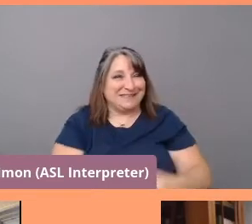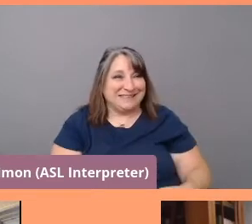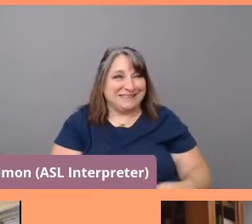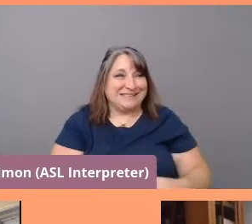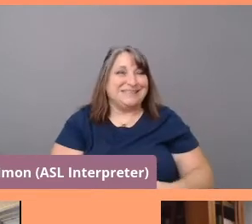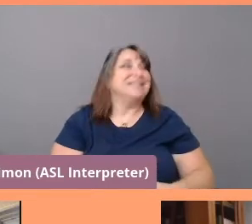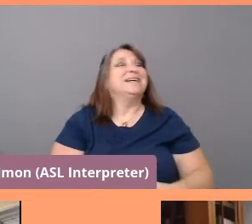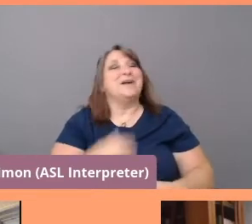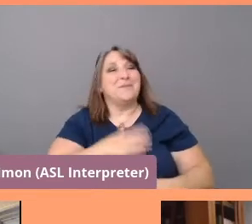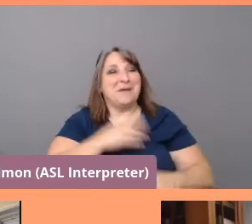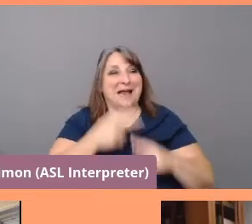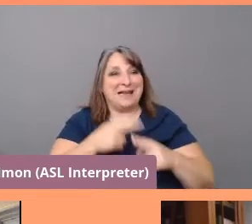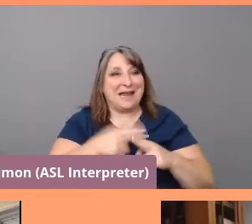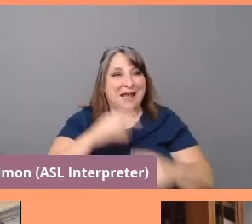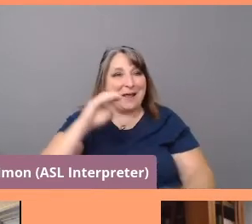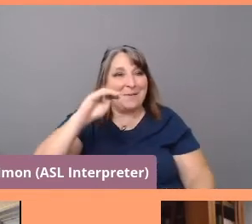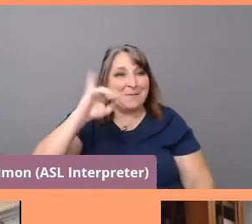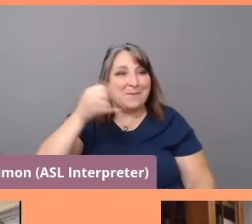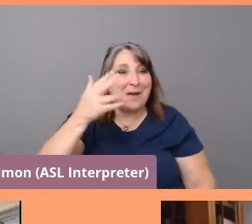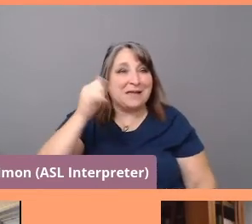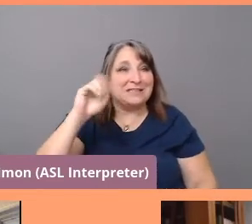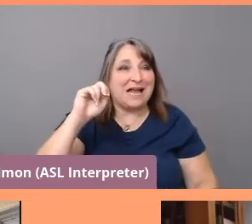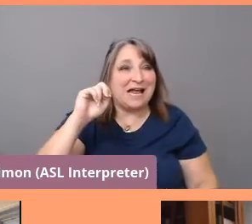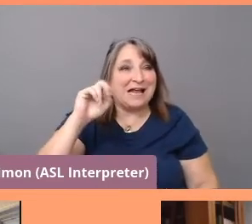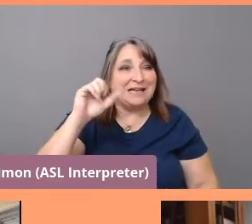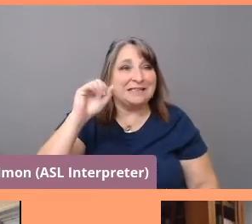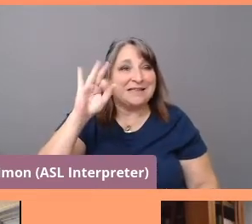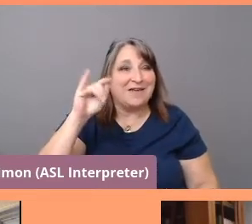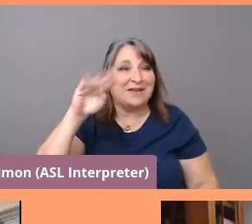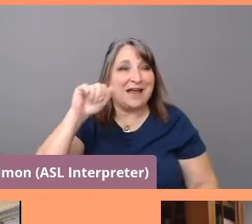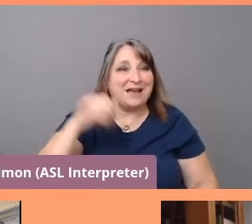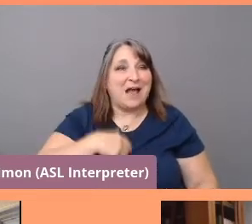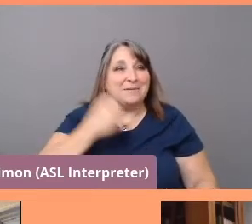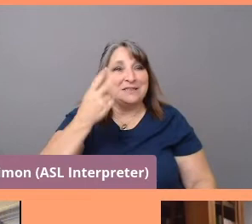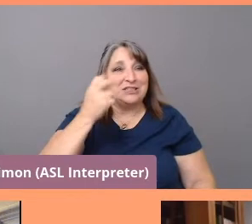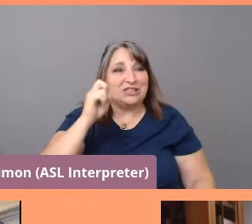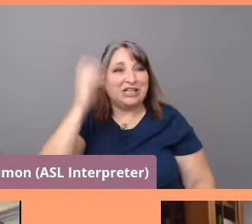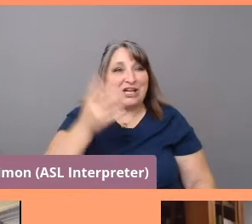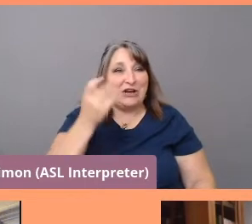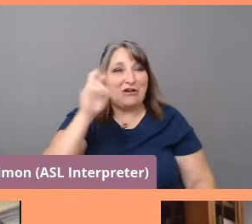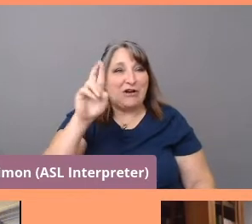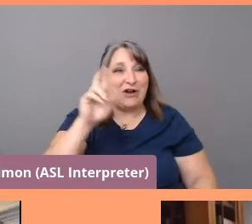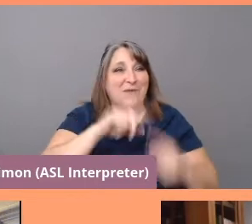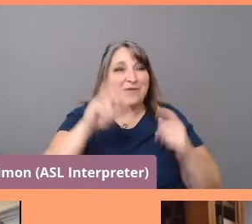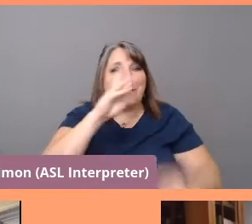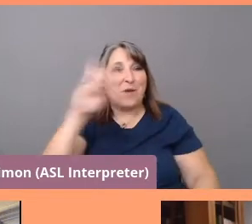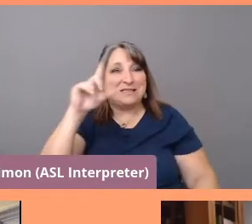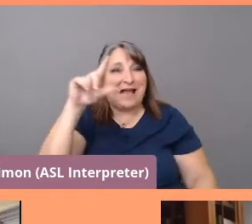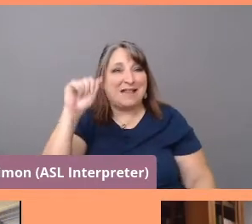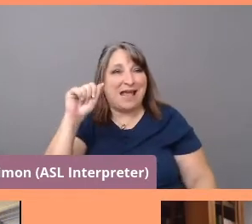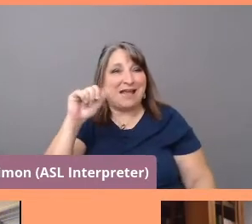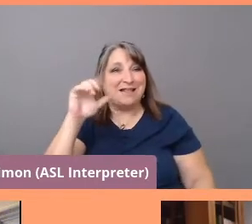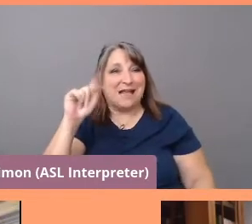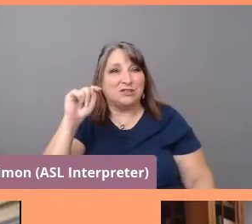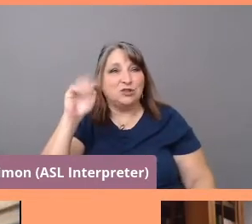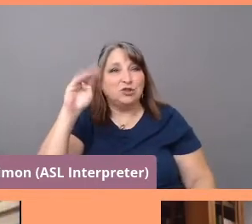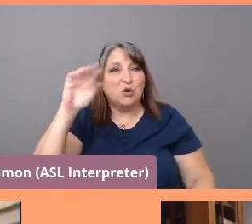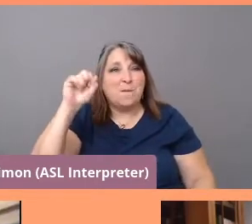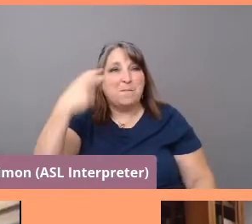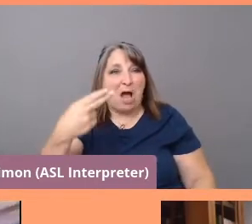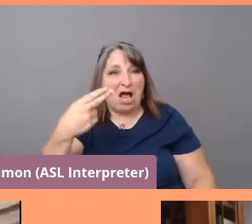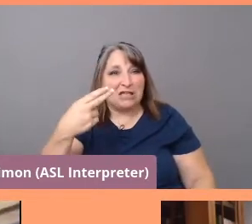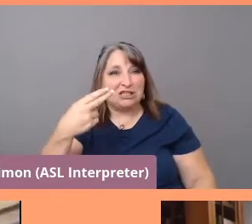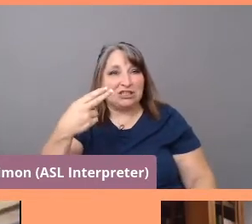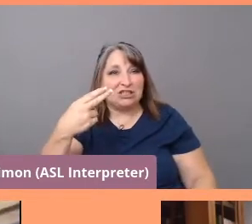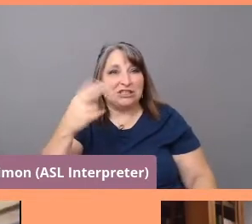name is Marjon Saffinia. My pronouns are she, her. I'm coming to you from West Los Angeles, which is Chumash land.